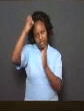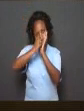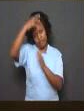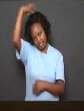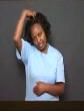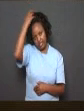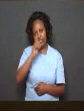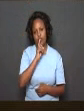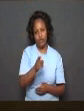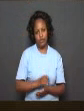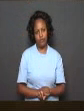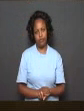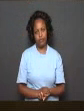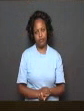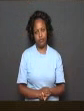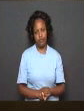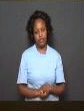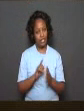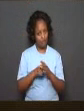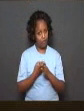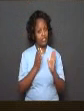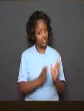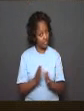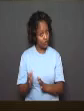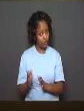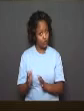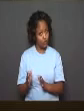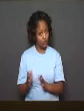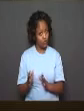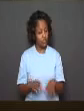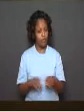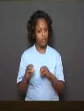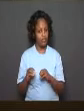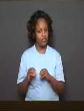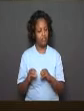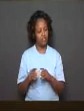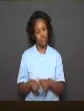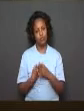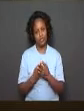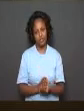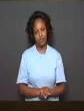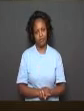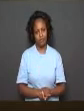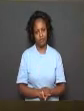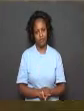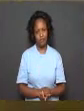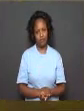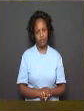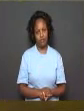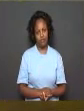state constitutions. Are you ready to begin, students? Let us get